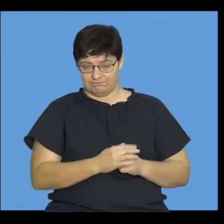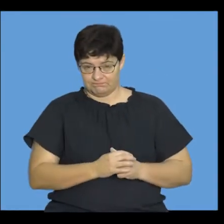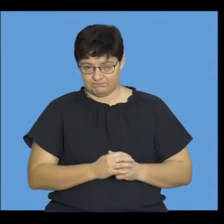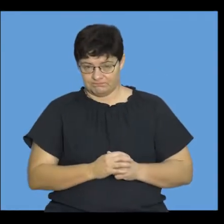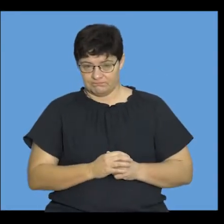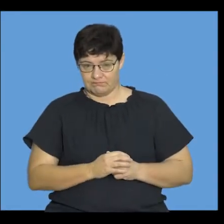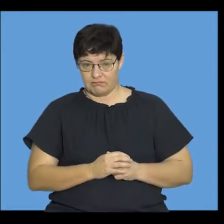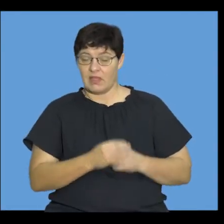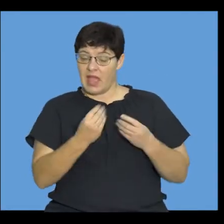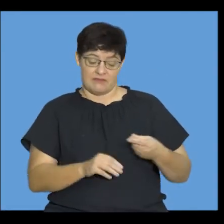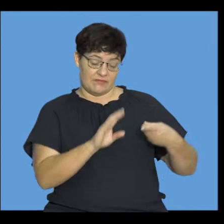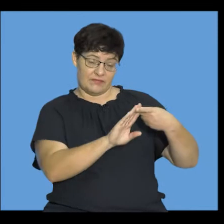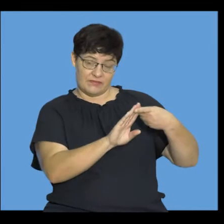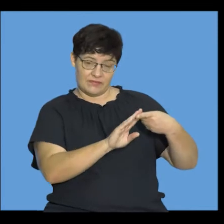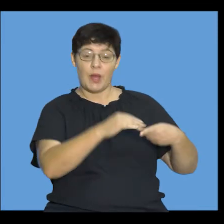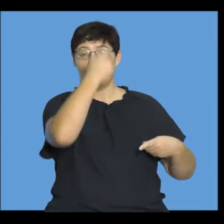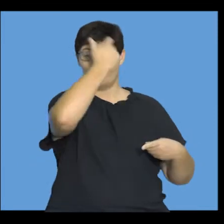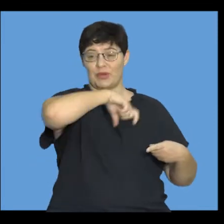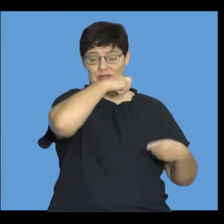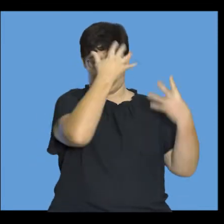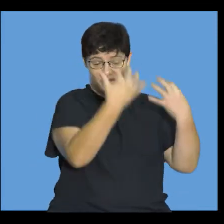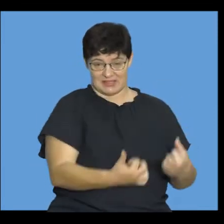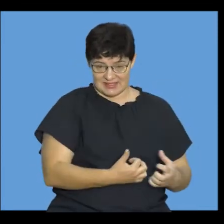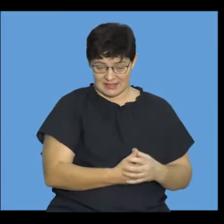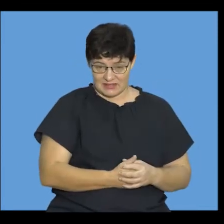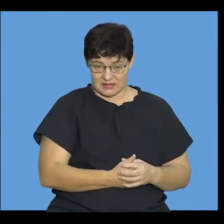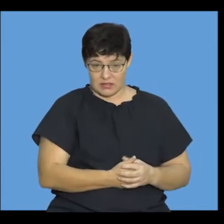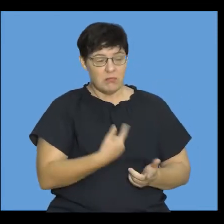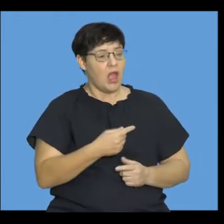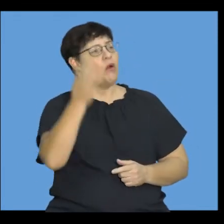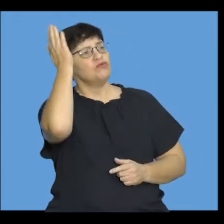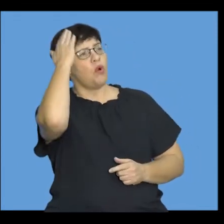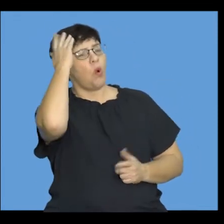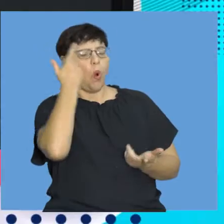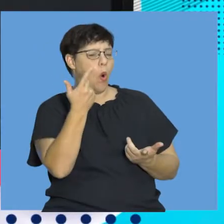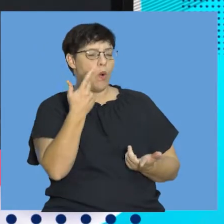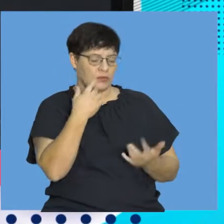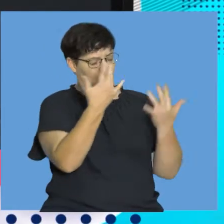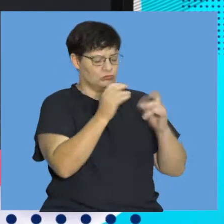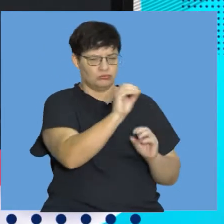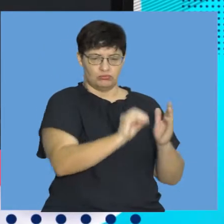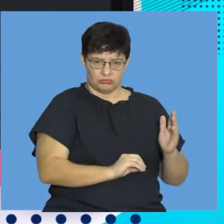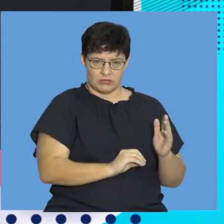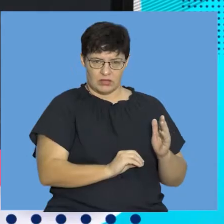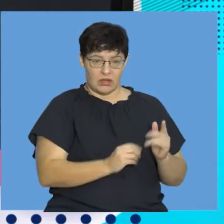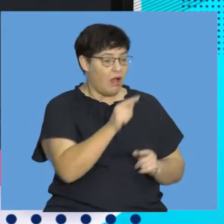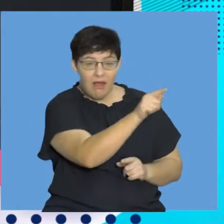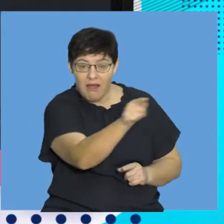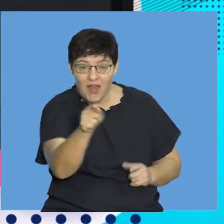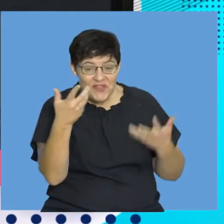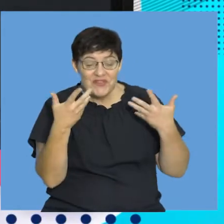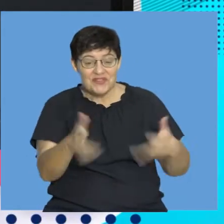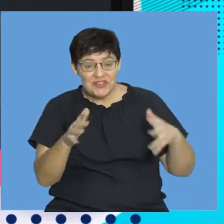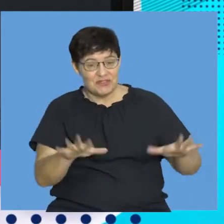a personal budget, and whether you're doing it consciously or subconsciously, each one of you out there,